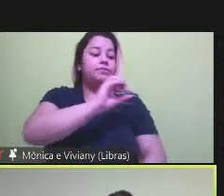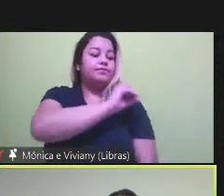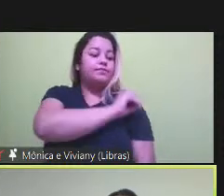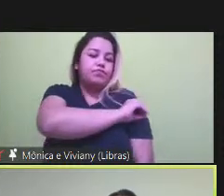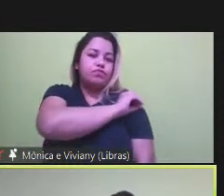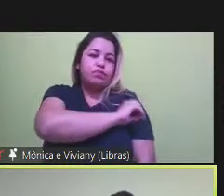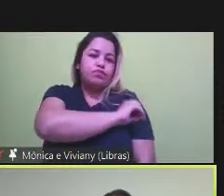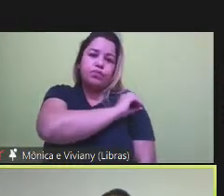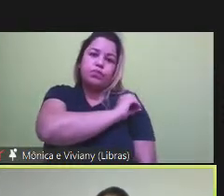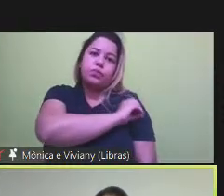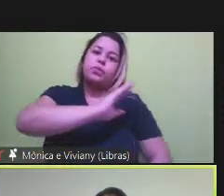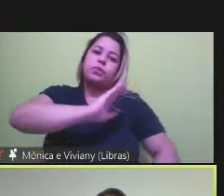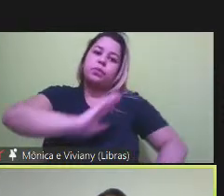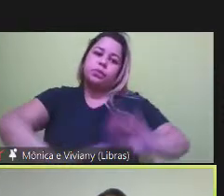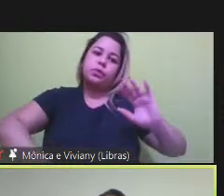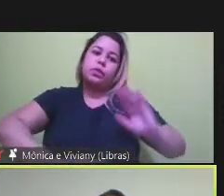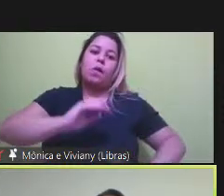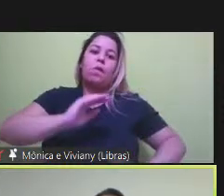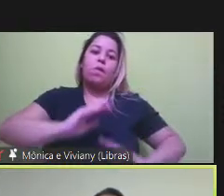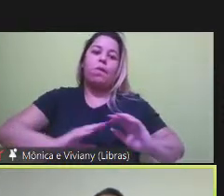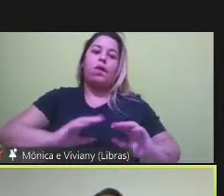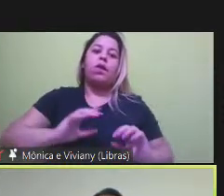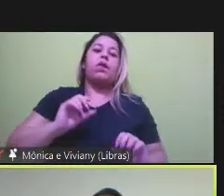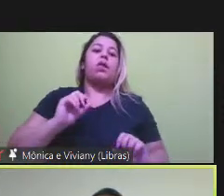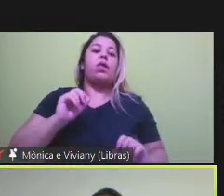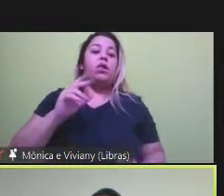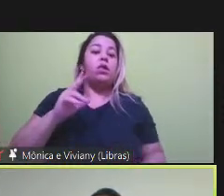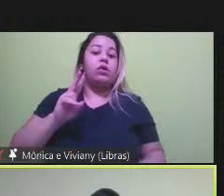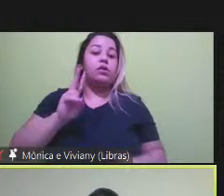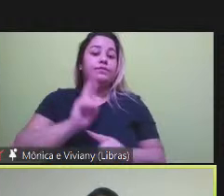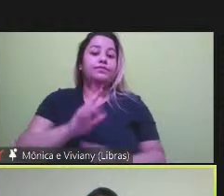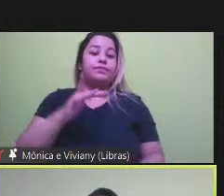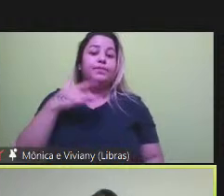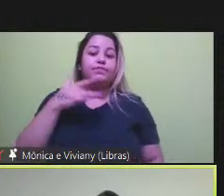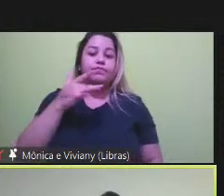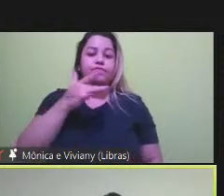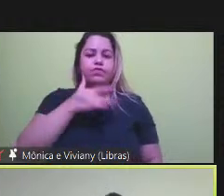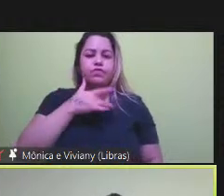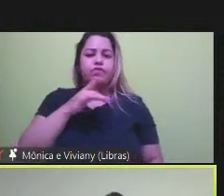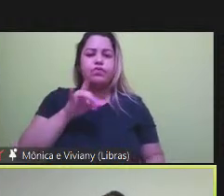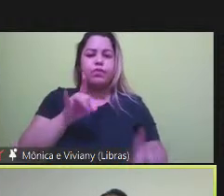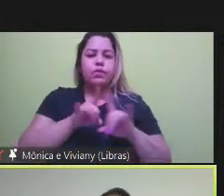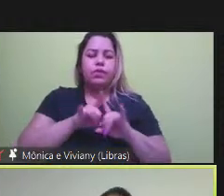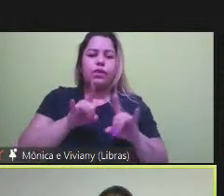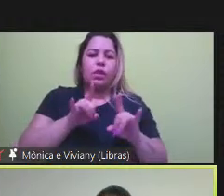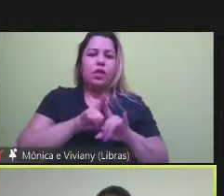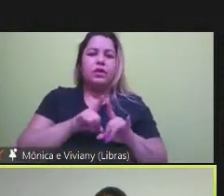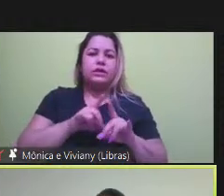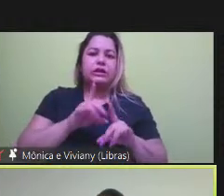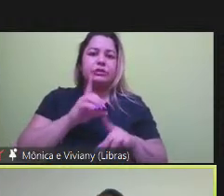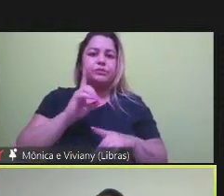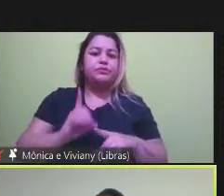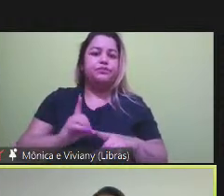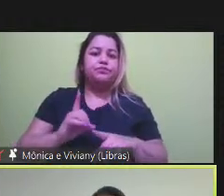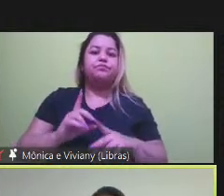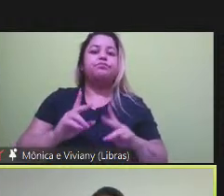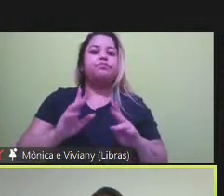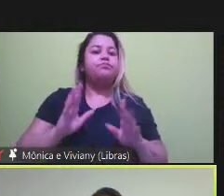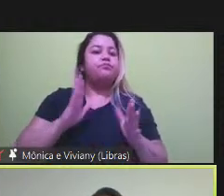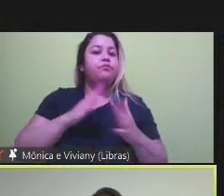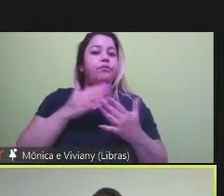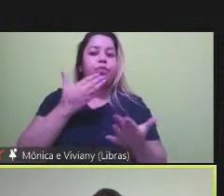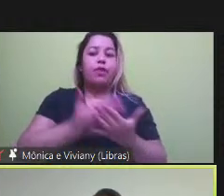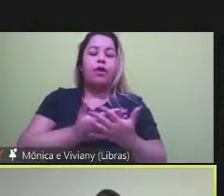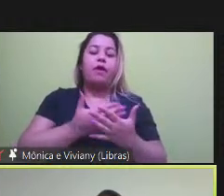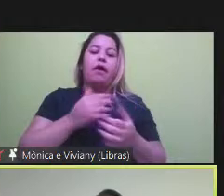perform these workshops with the professionals from vigilance and health, primary attention, and the directors from school